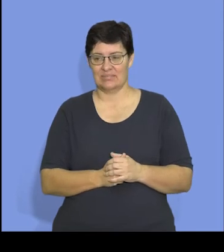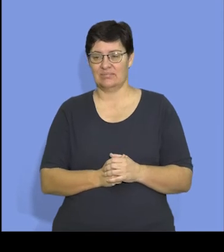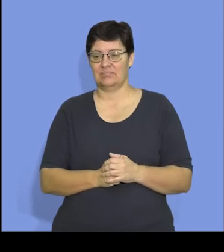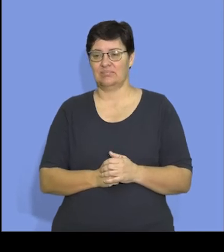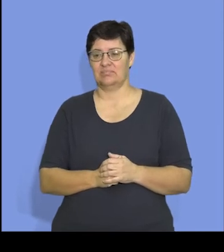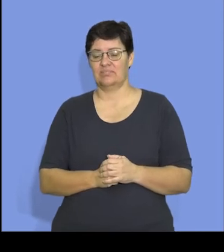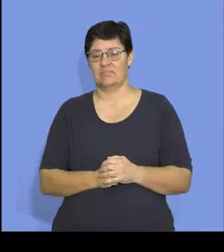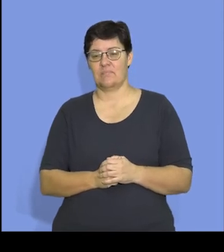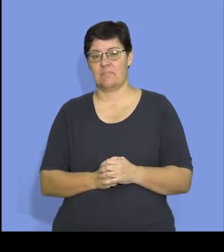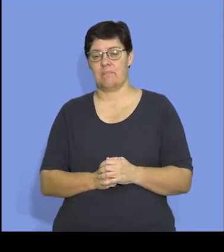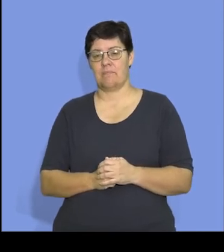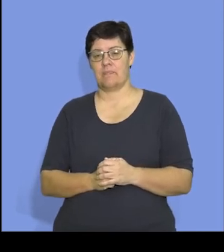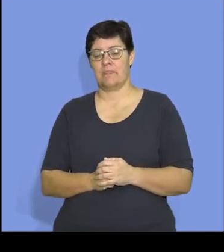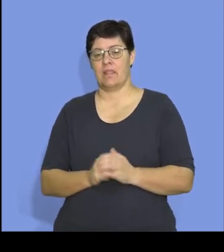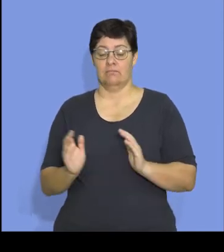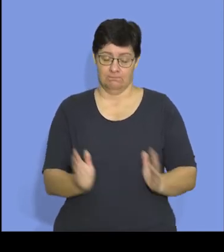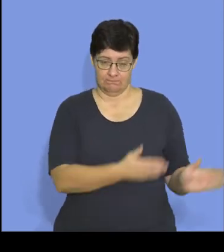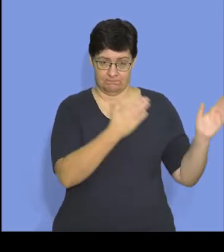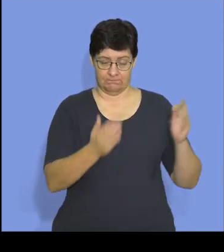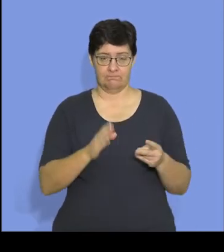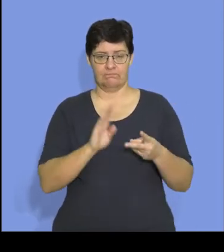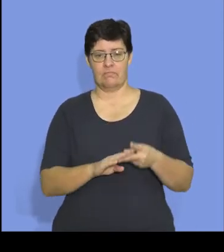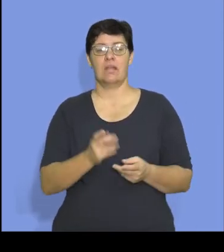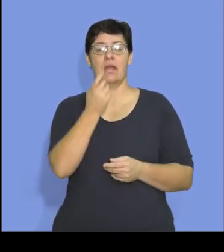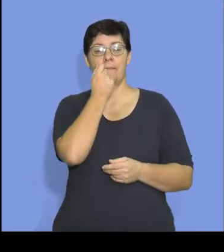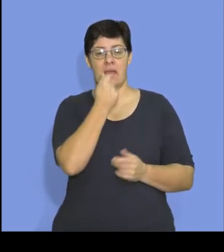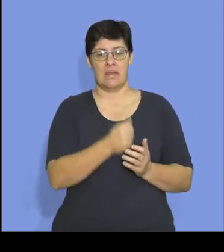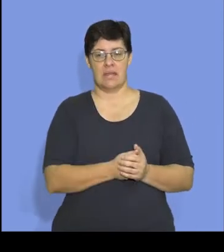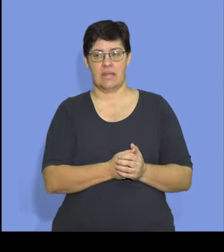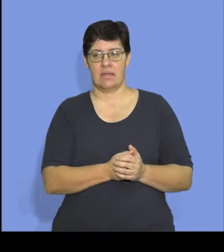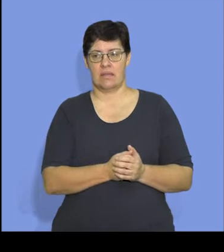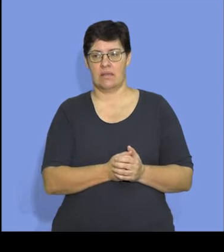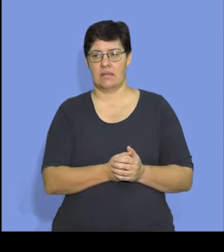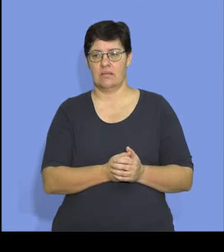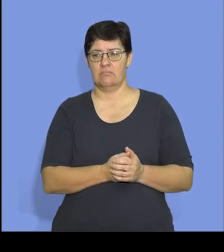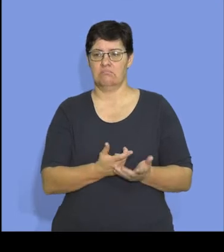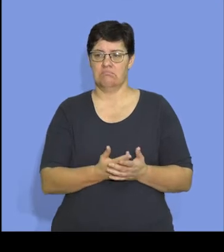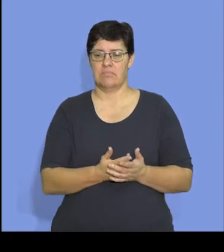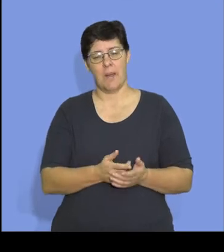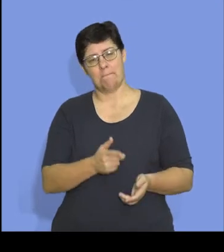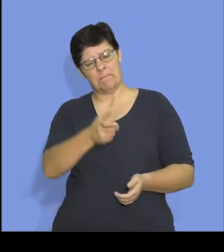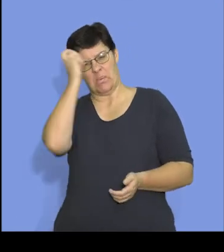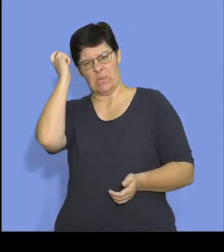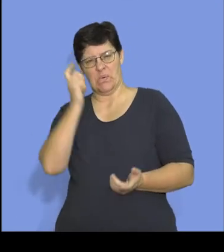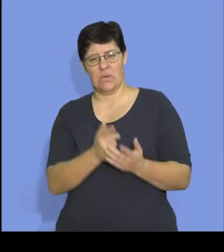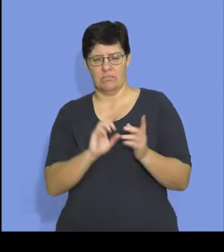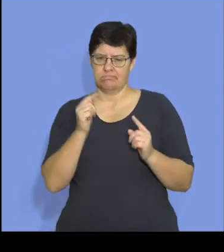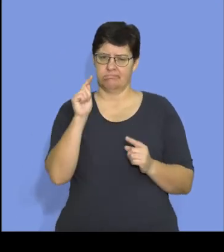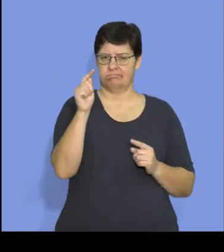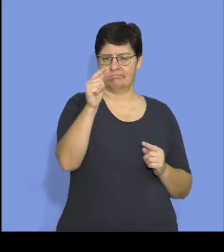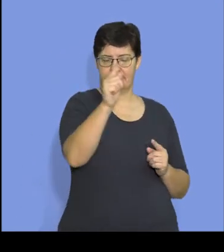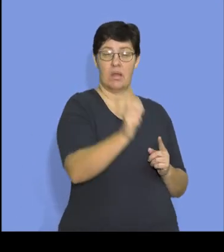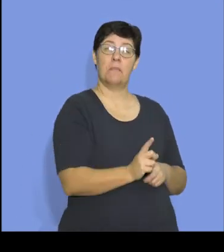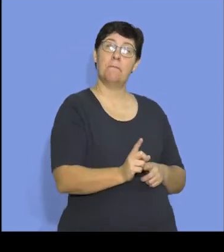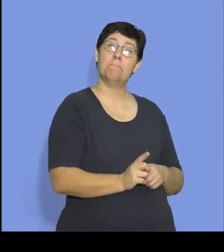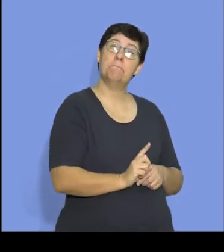go. Next one. A man fires a projectile. It can be anything, okay? Vertically upwards, there